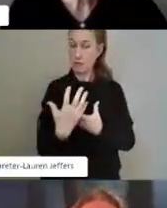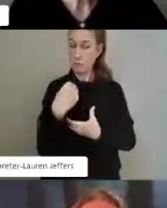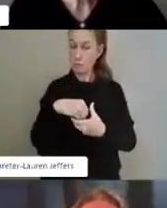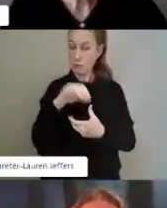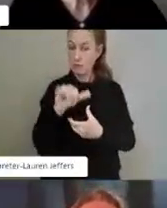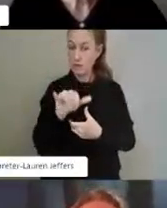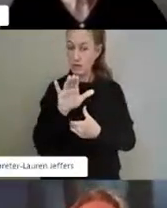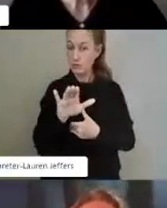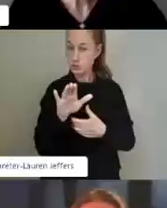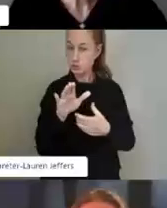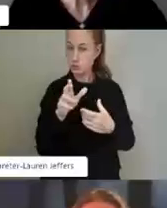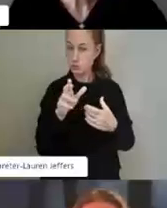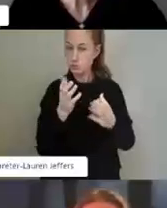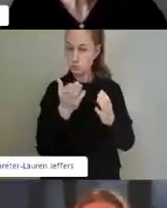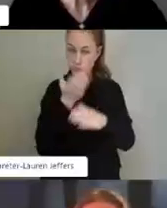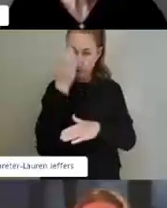proposals and plans?